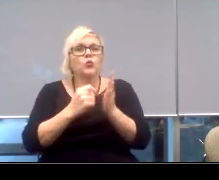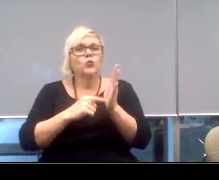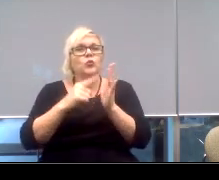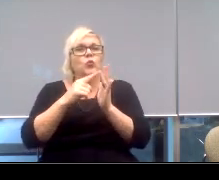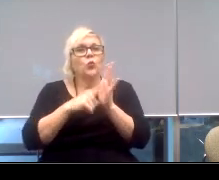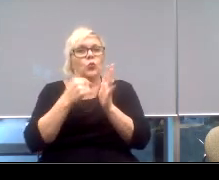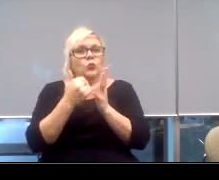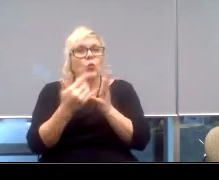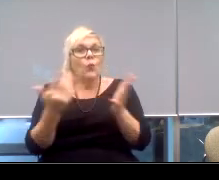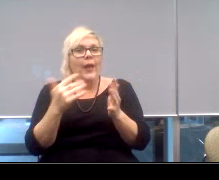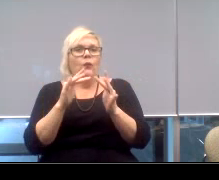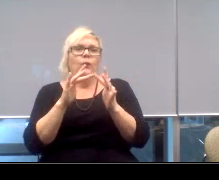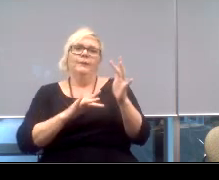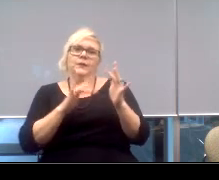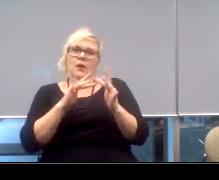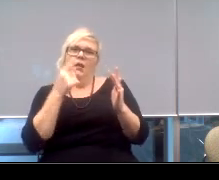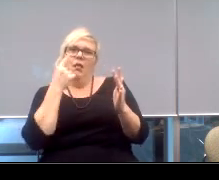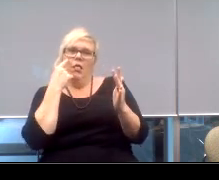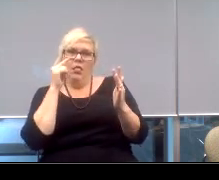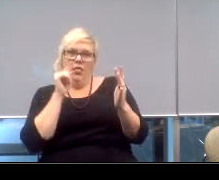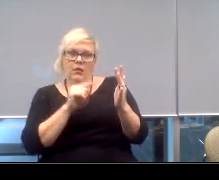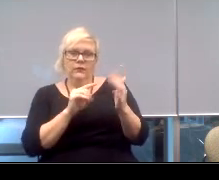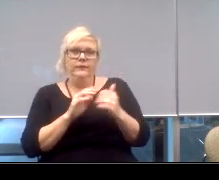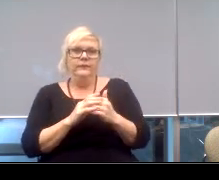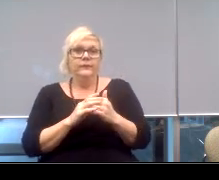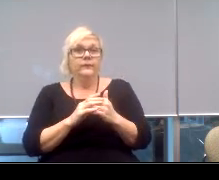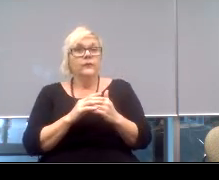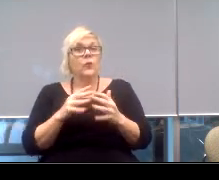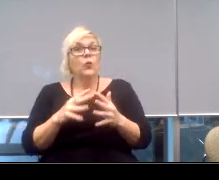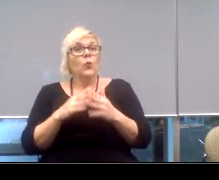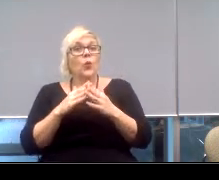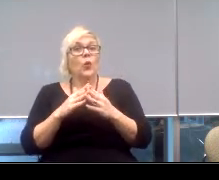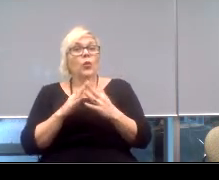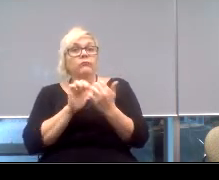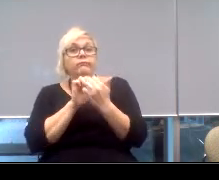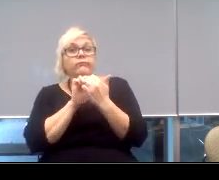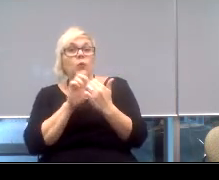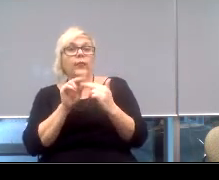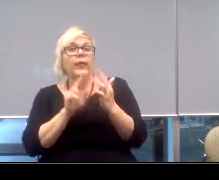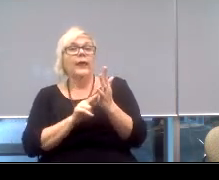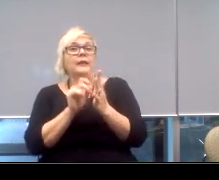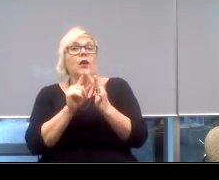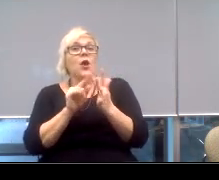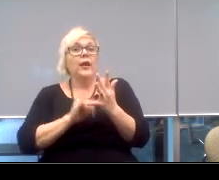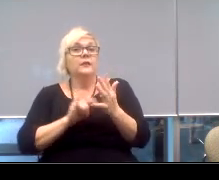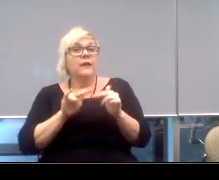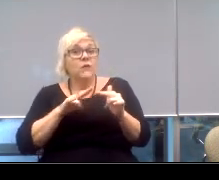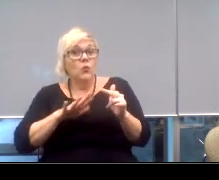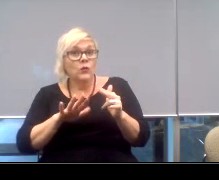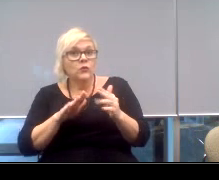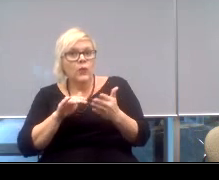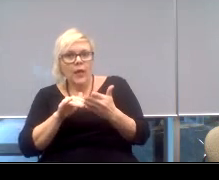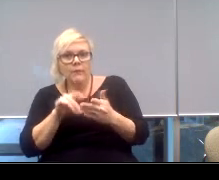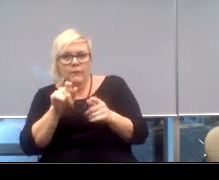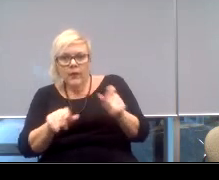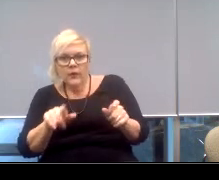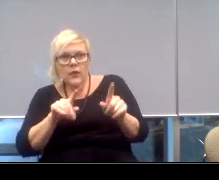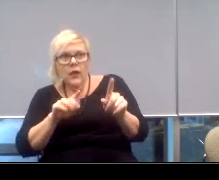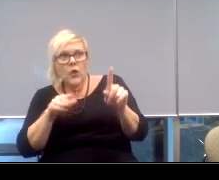website. And there are benefits of working with the NDIS, particularly if you're focused on helping participants achieve their